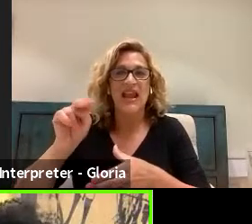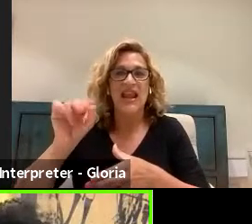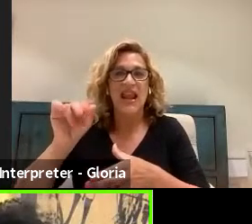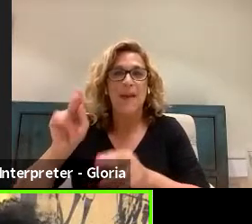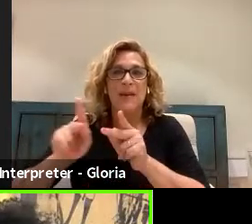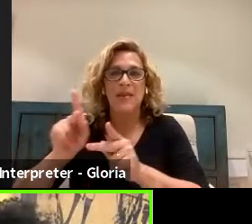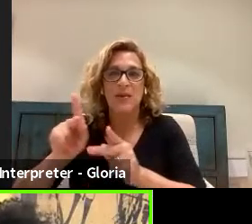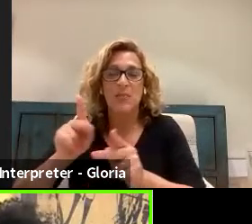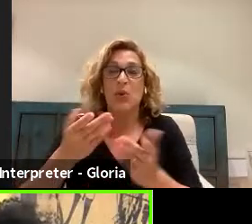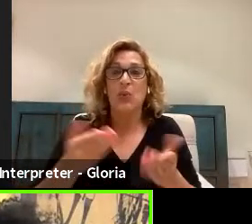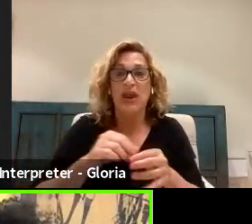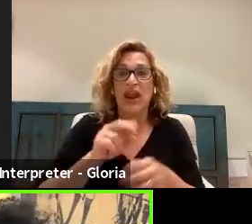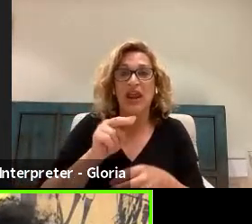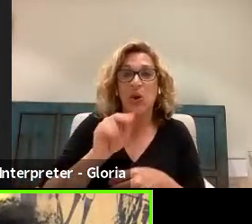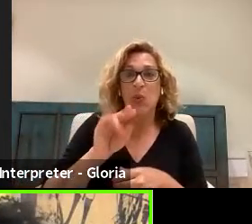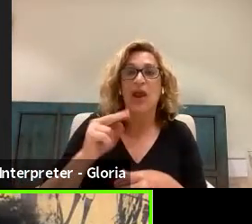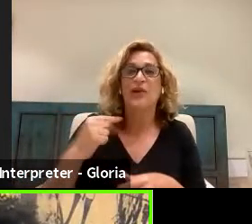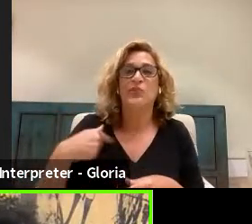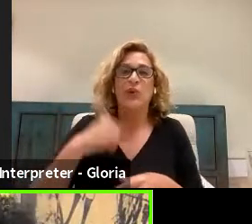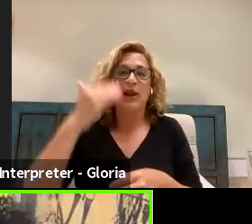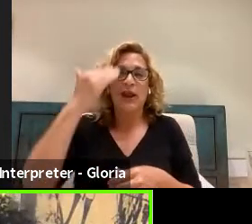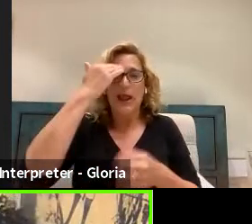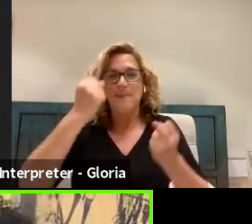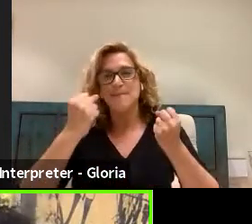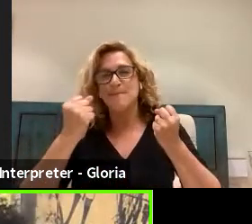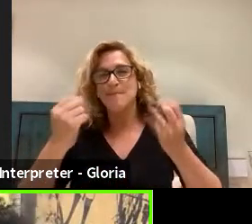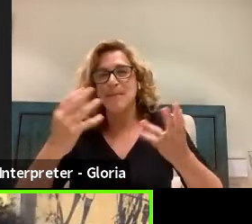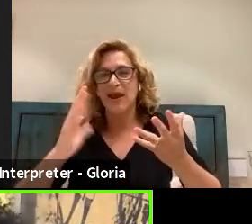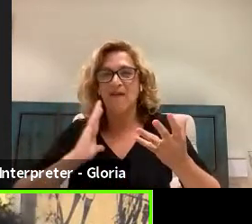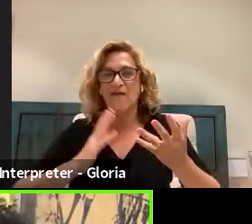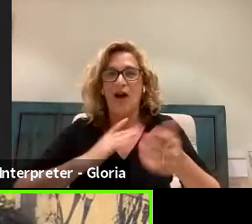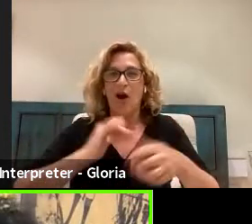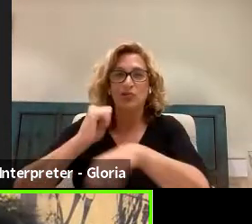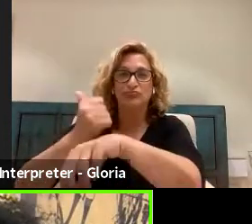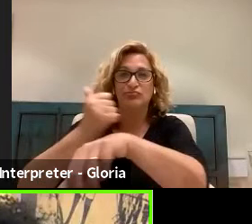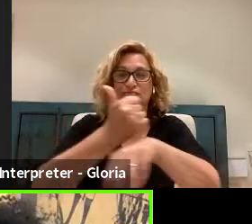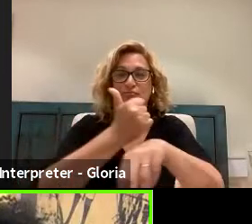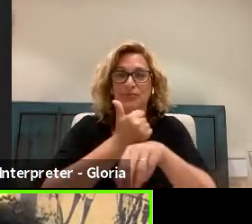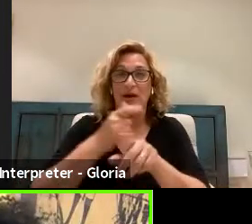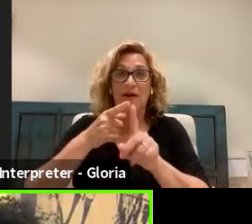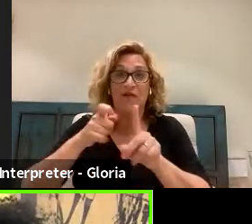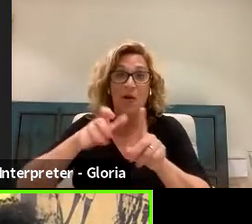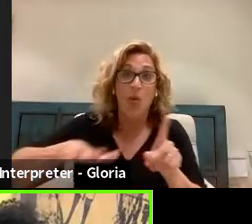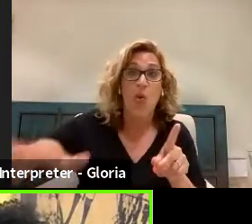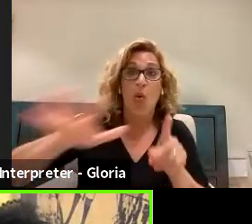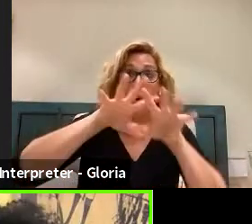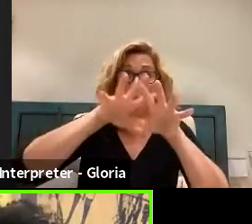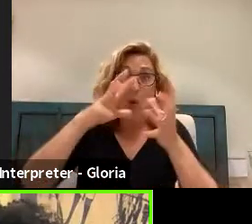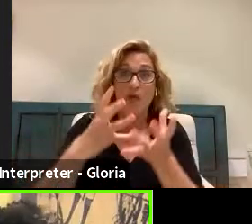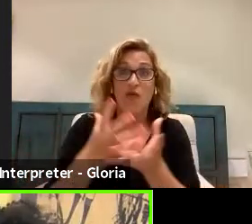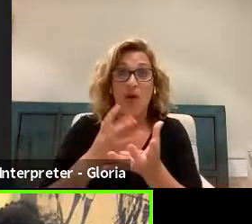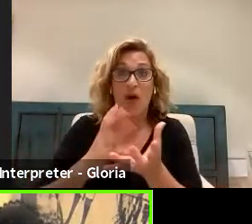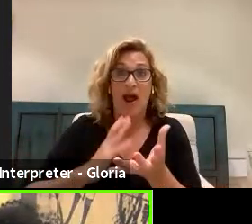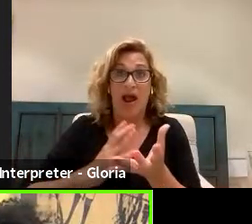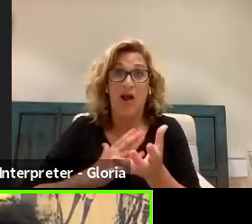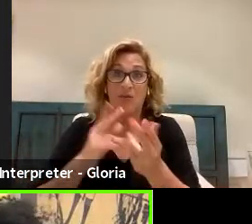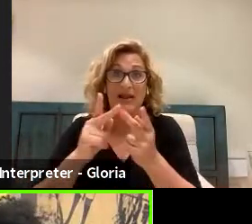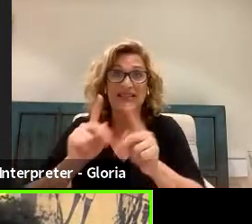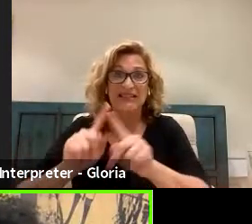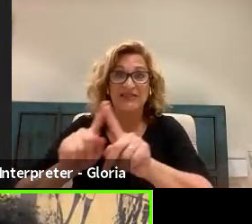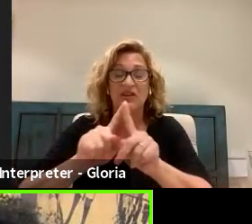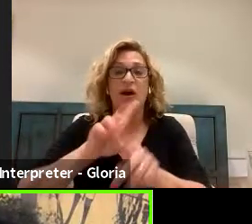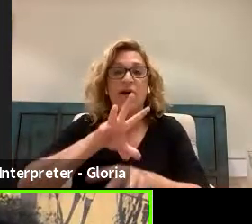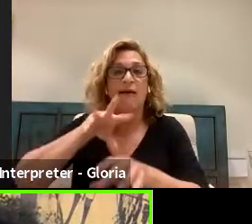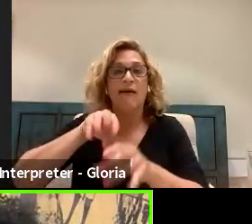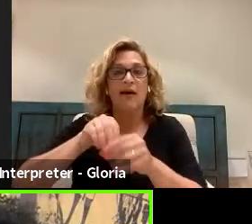at NYU acknowledge that many of our sites and locations, because we're a global institution, are located on the unceded